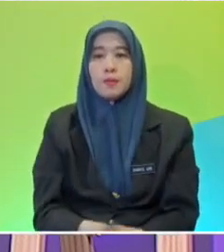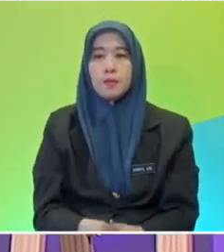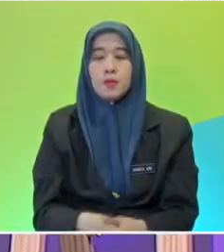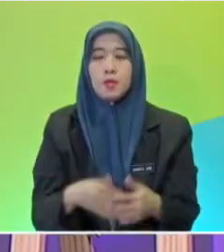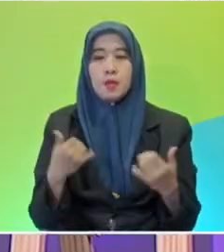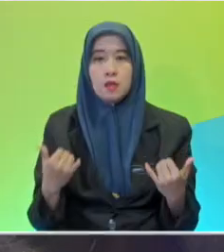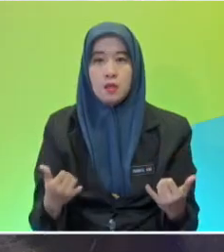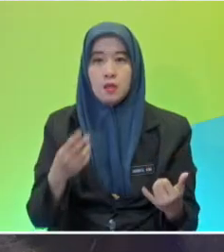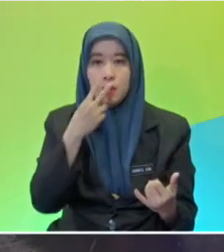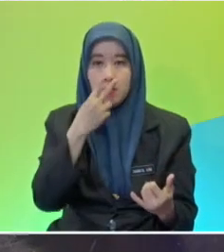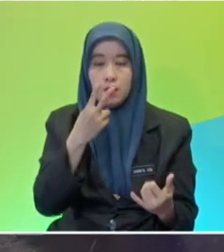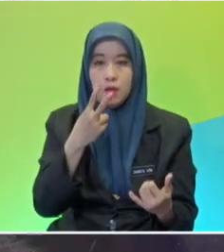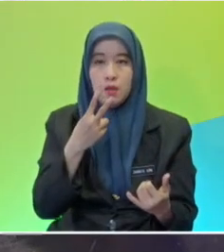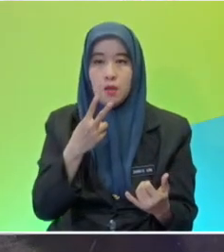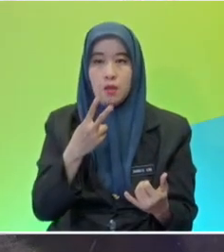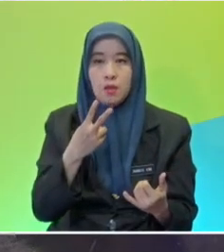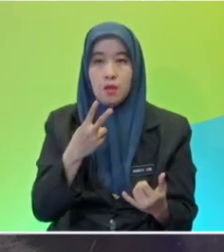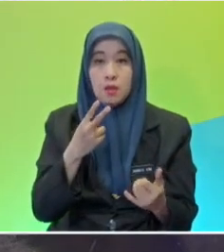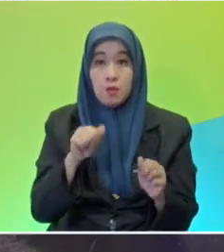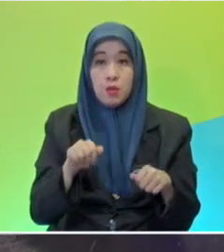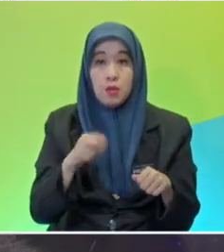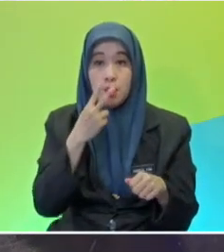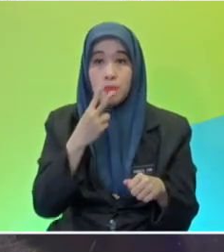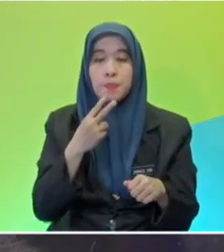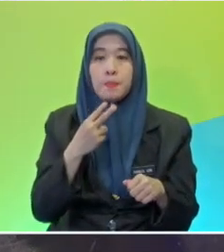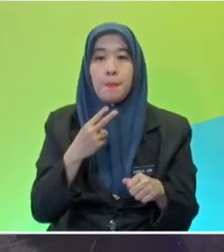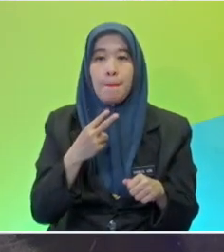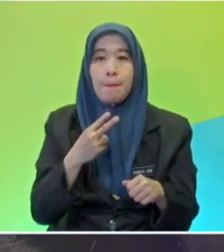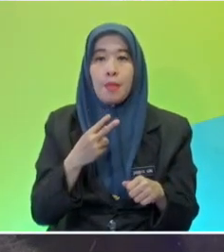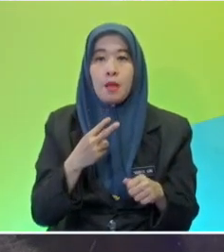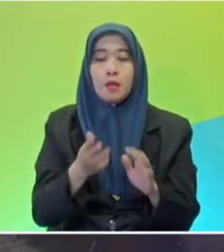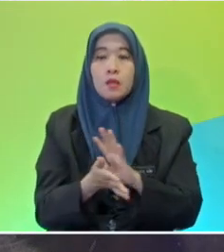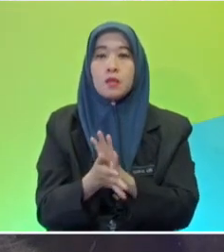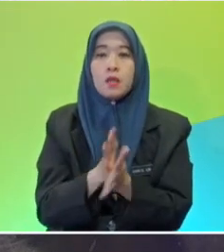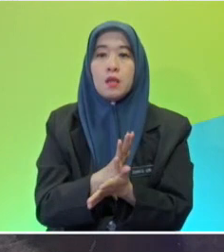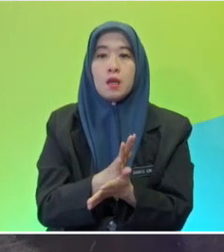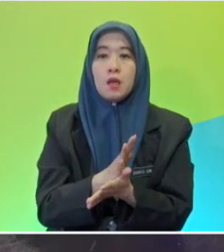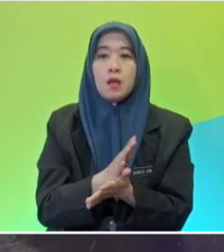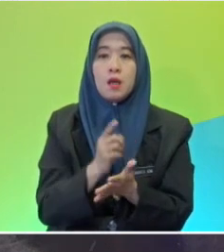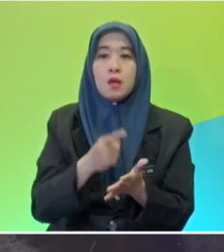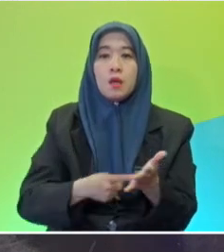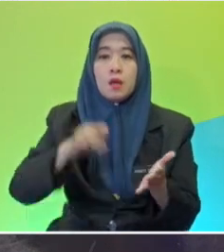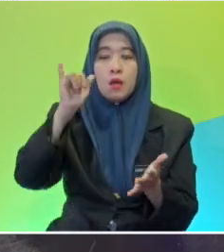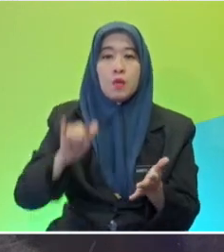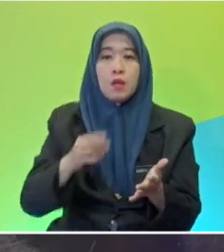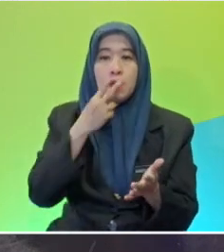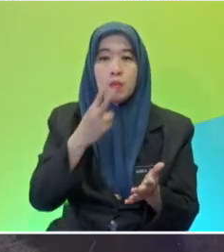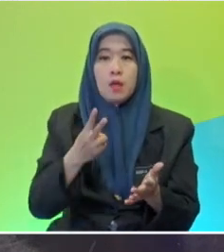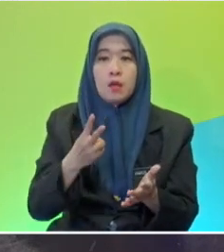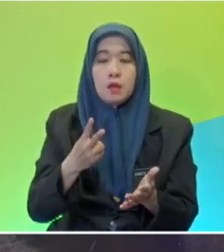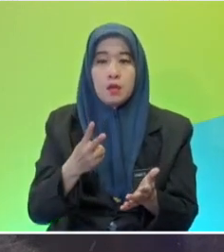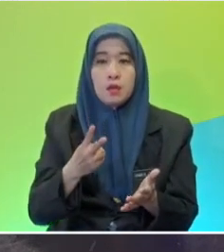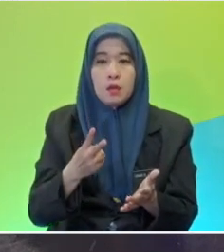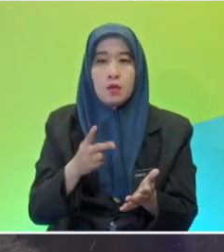trees, right? Yes. Yeah, this is what you can see. All right. So anything that if you want to plant, you